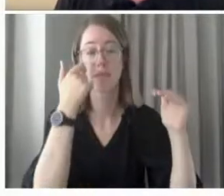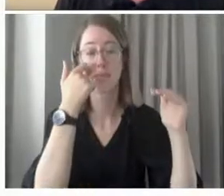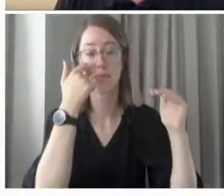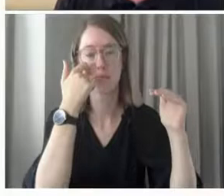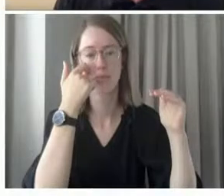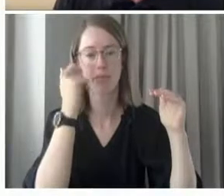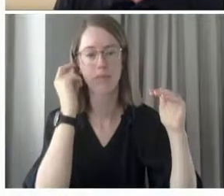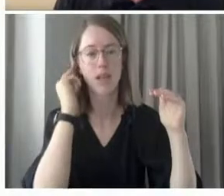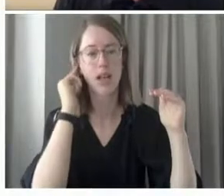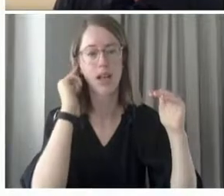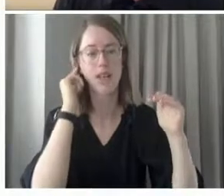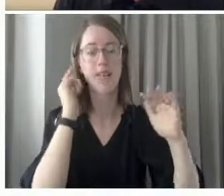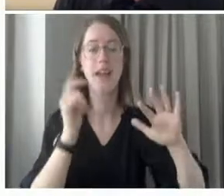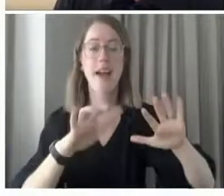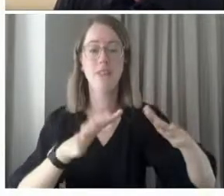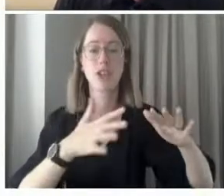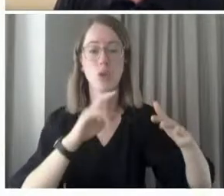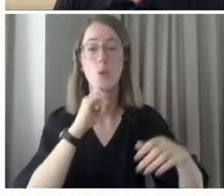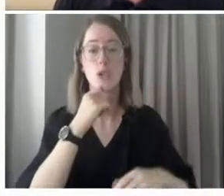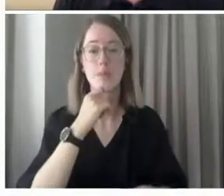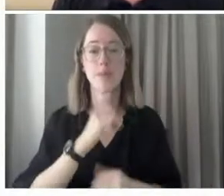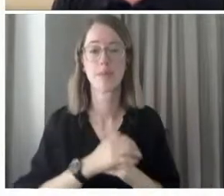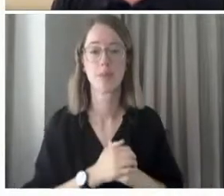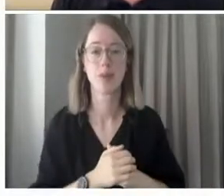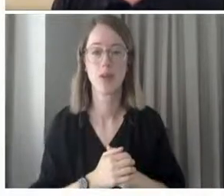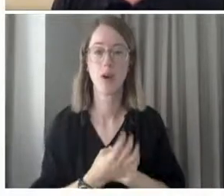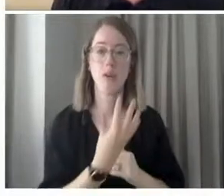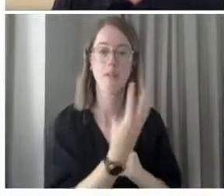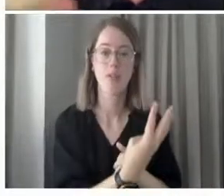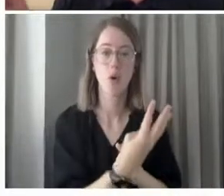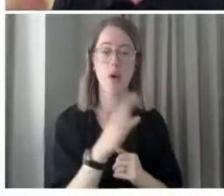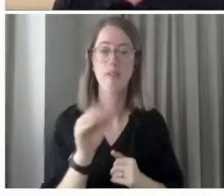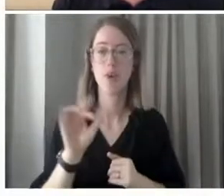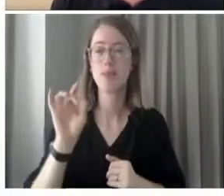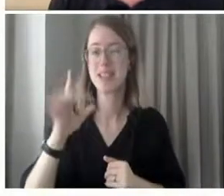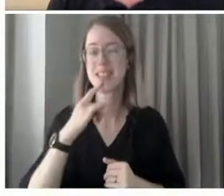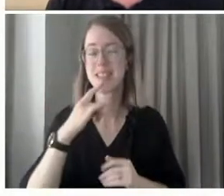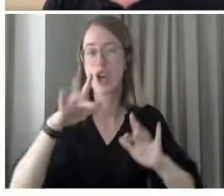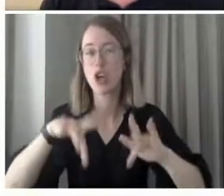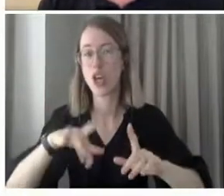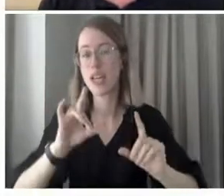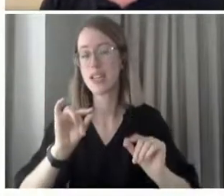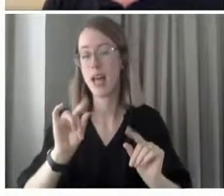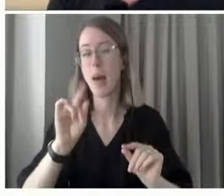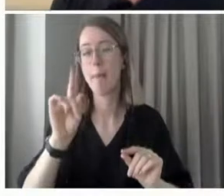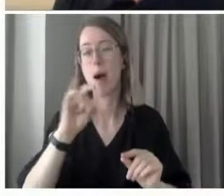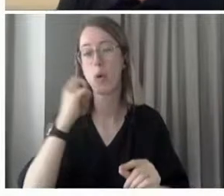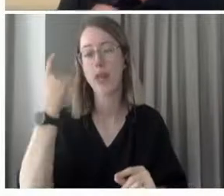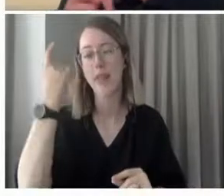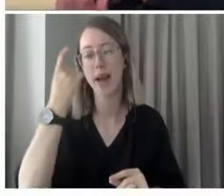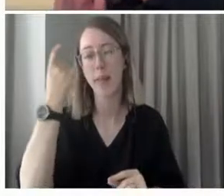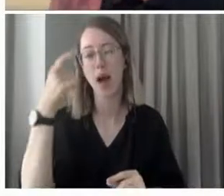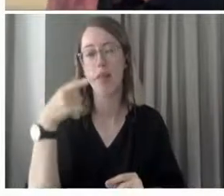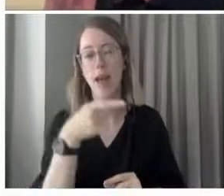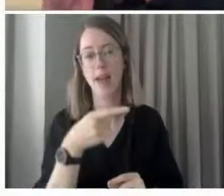the average. So 4 in 10 people said they haven't done it but would consider. So